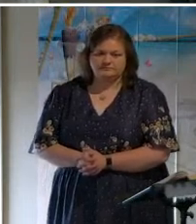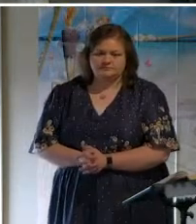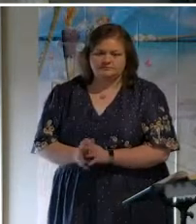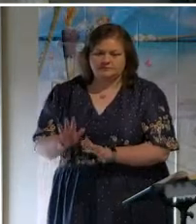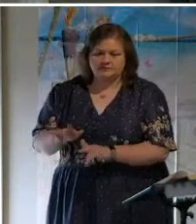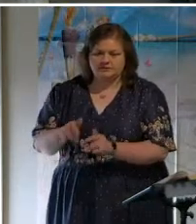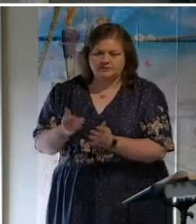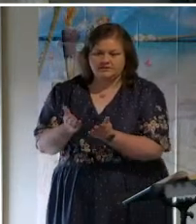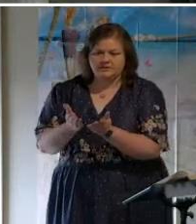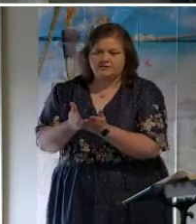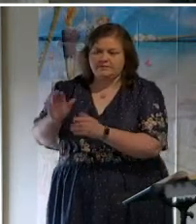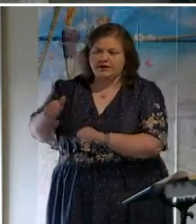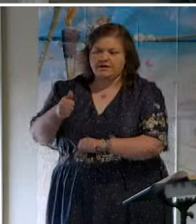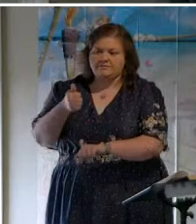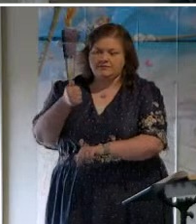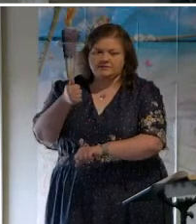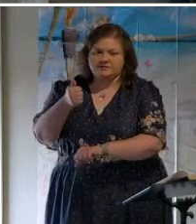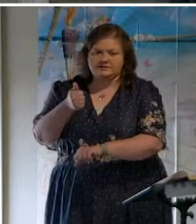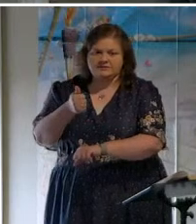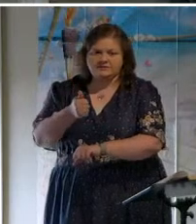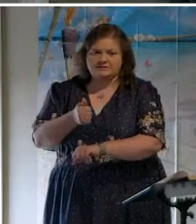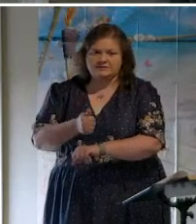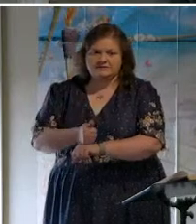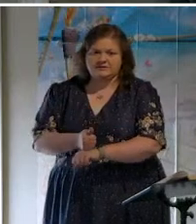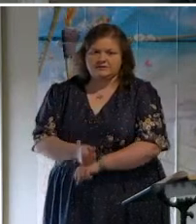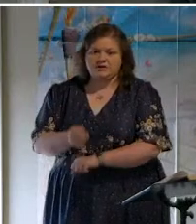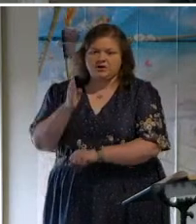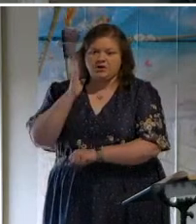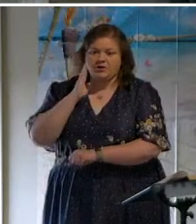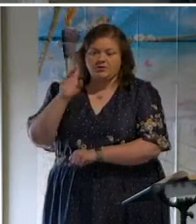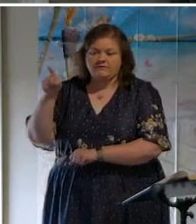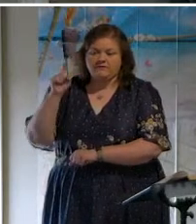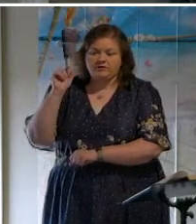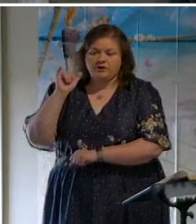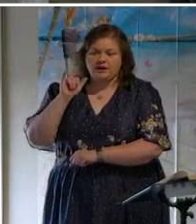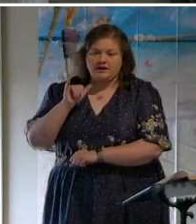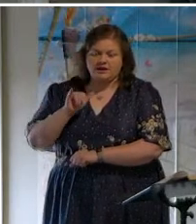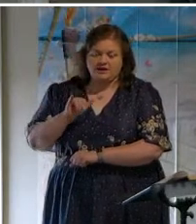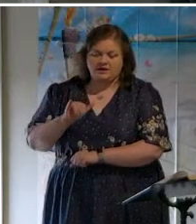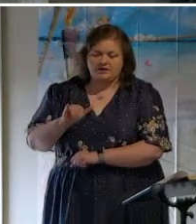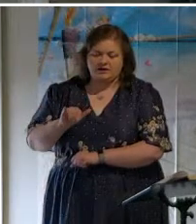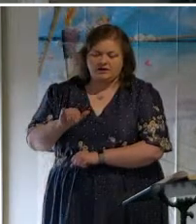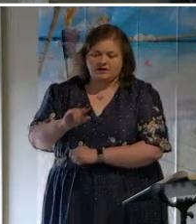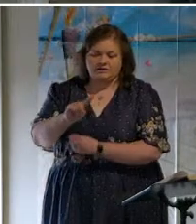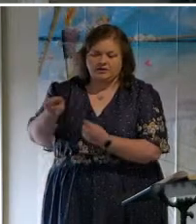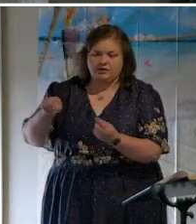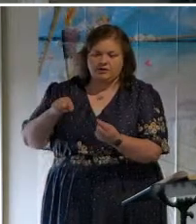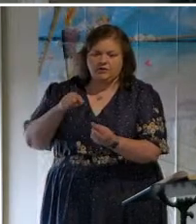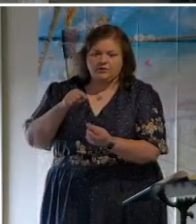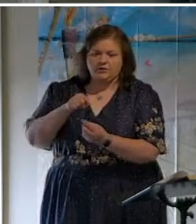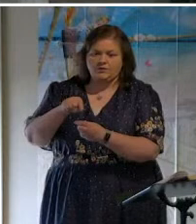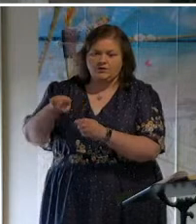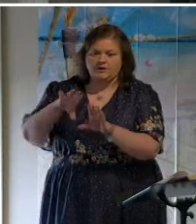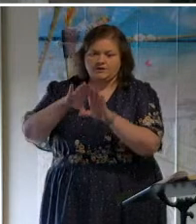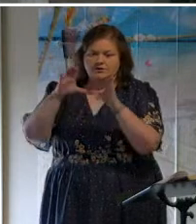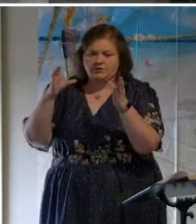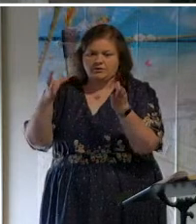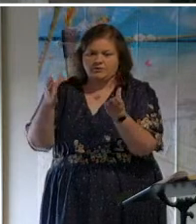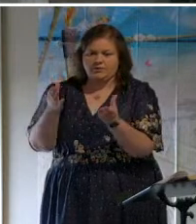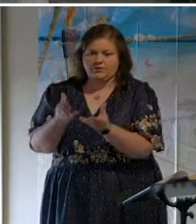The Bible stands, and it will forever, when the world has